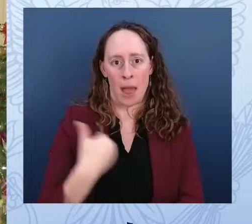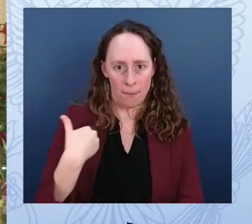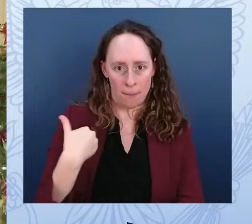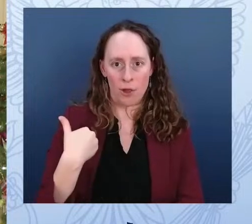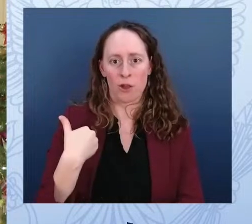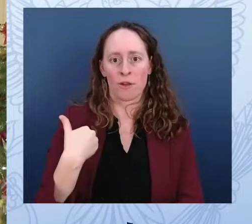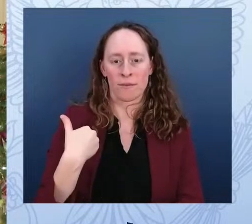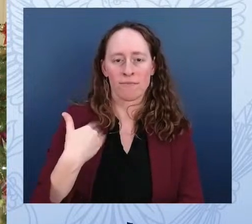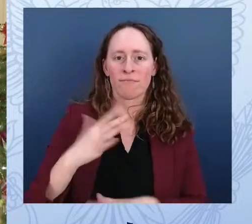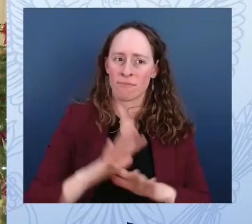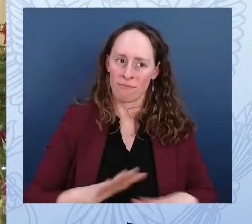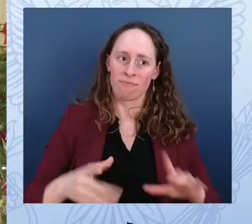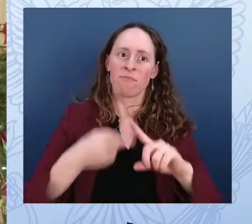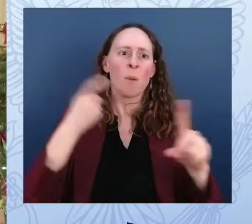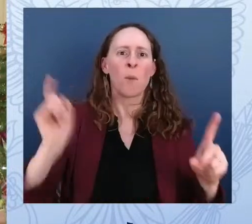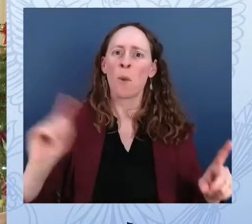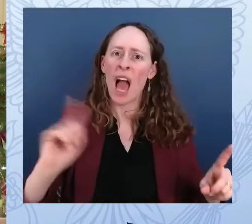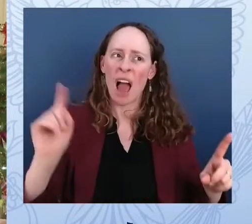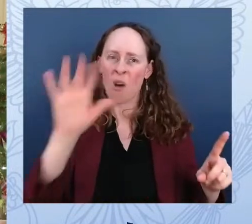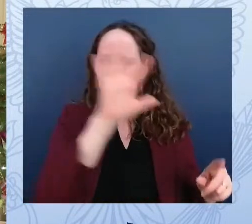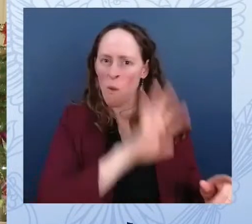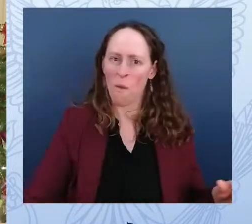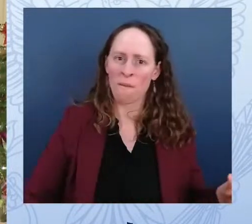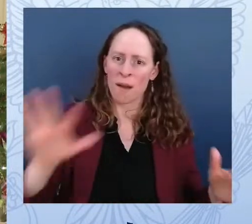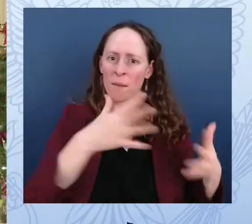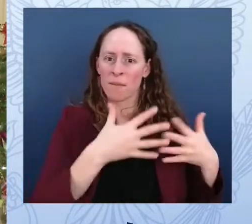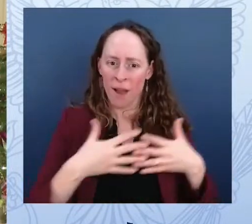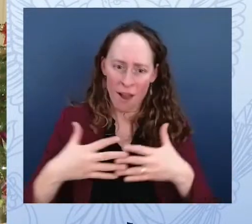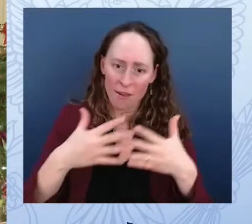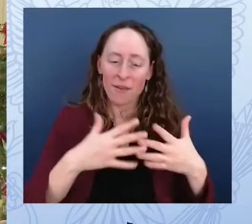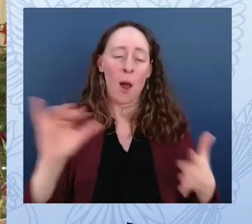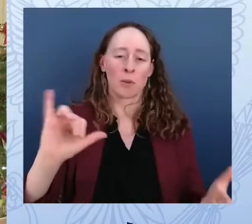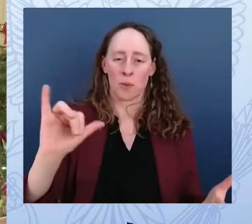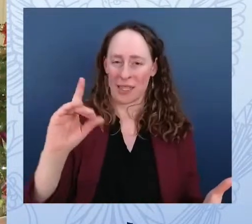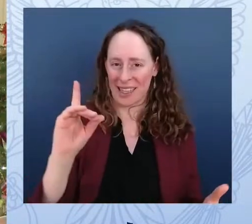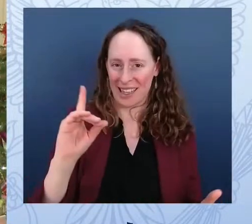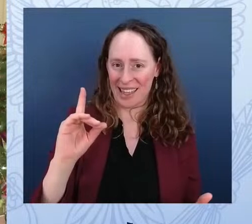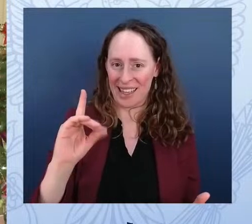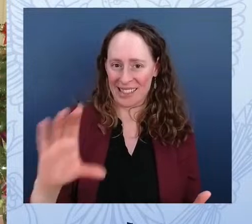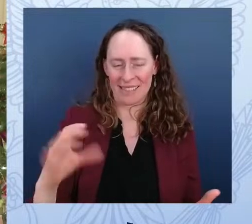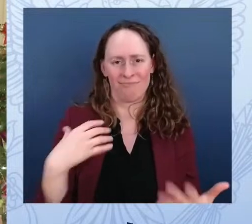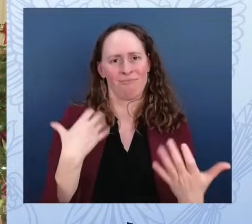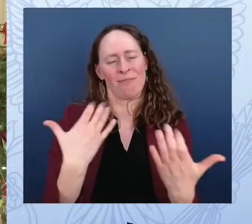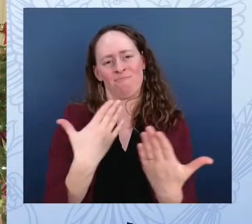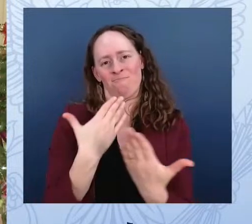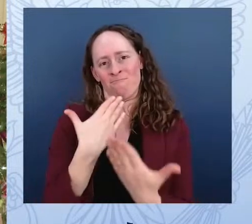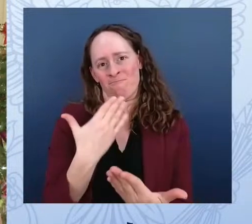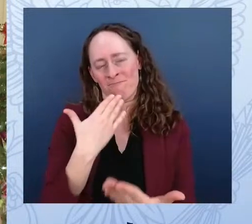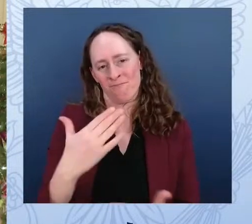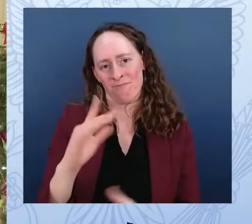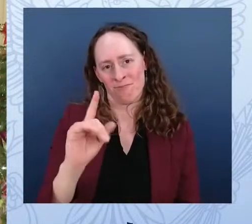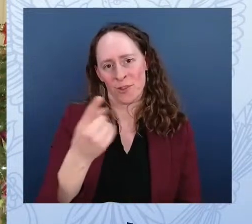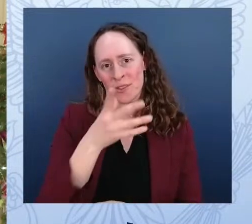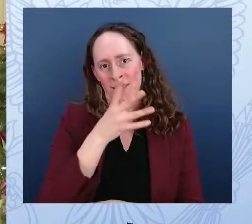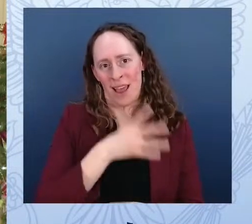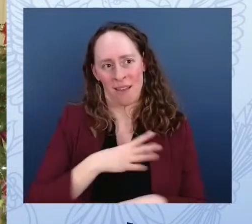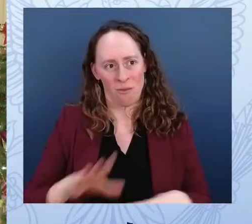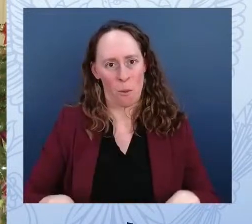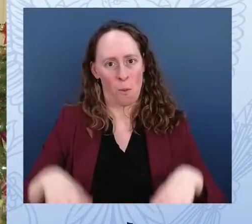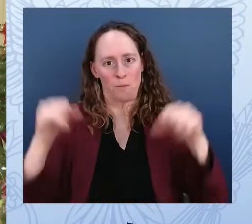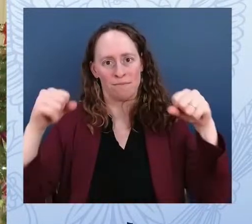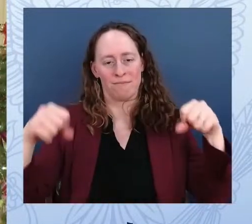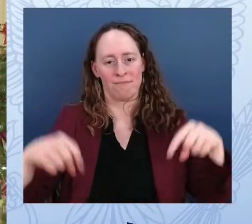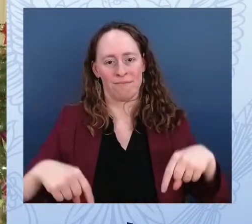so once again, we want to thank the First Lady for bringing us here today and for Joining Forces. And without